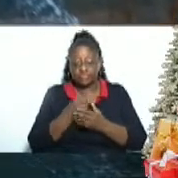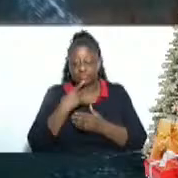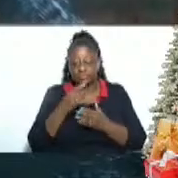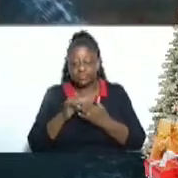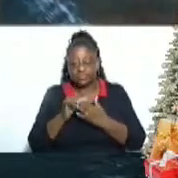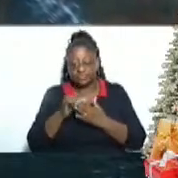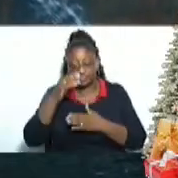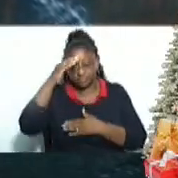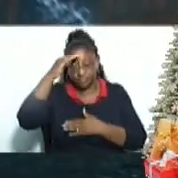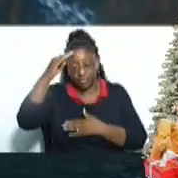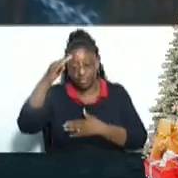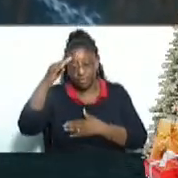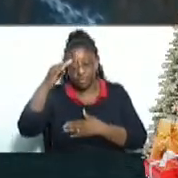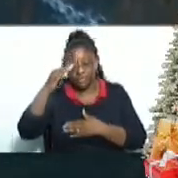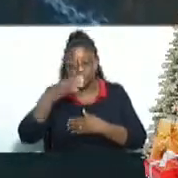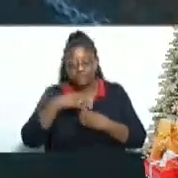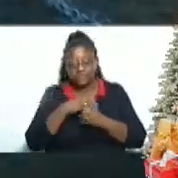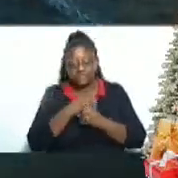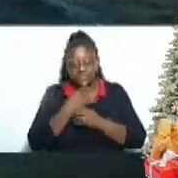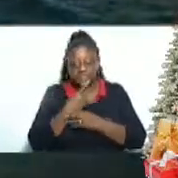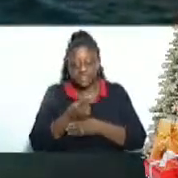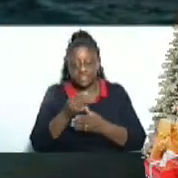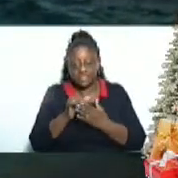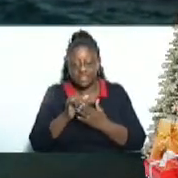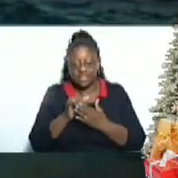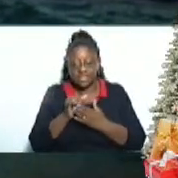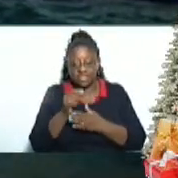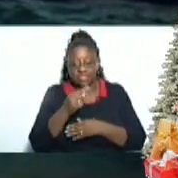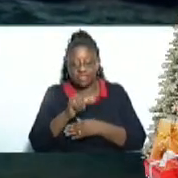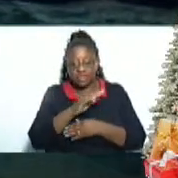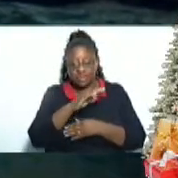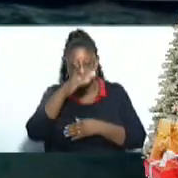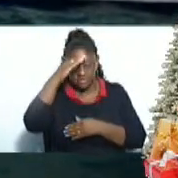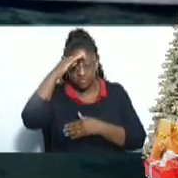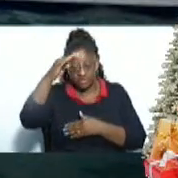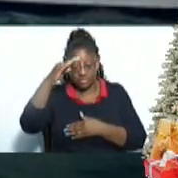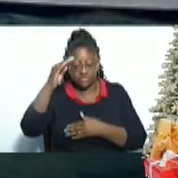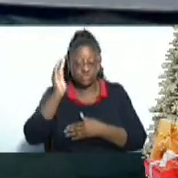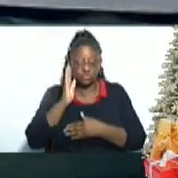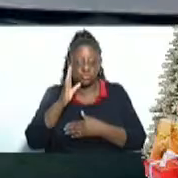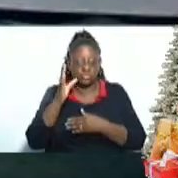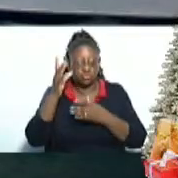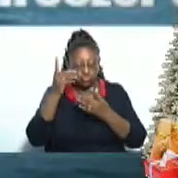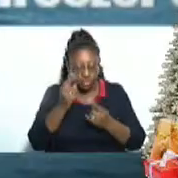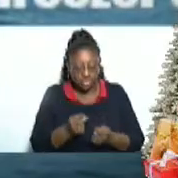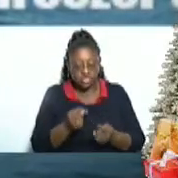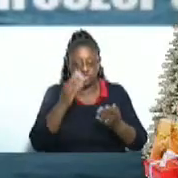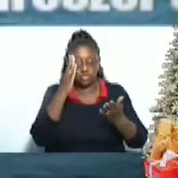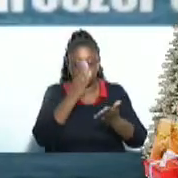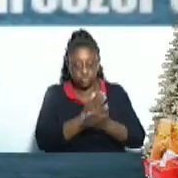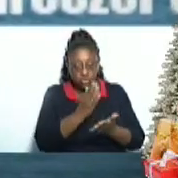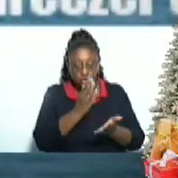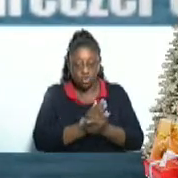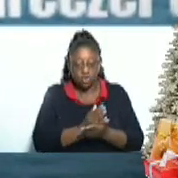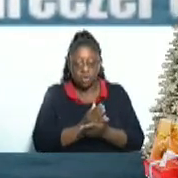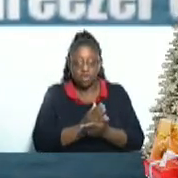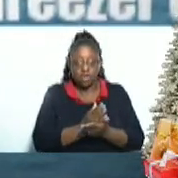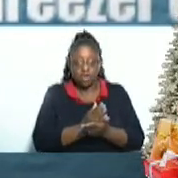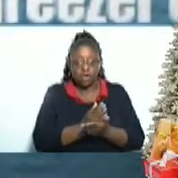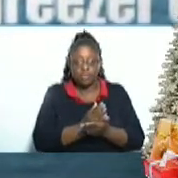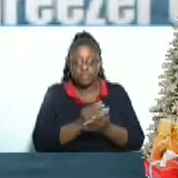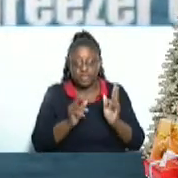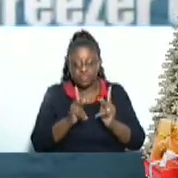Bahamas Defense Force Commodore assured, though, that his organization remains resolute at deterring illegal activity on the high